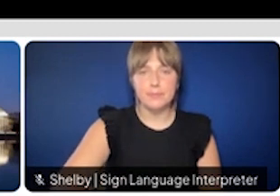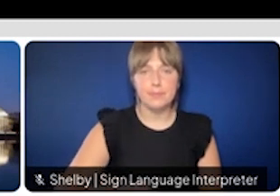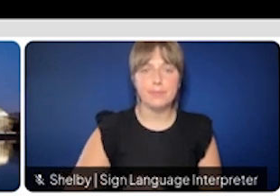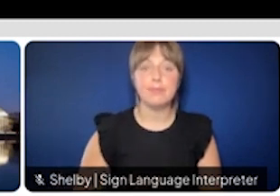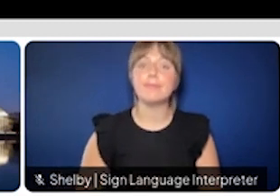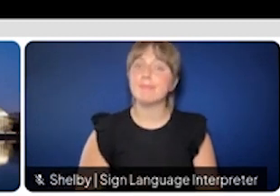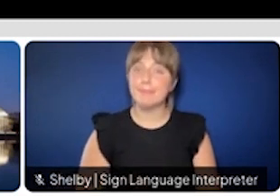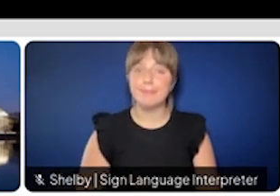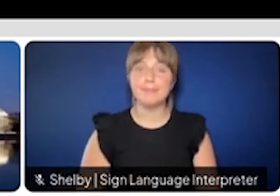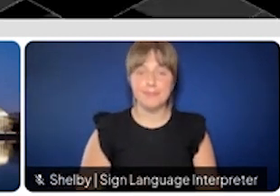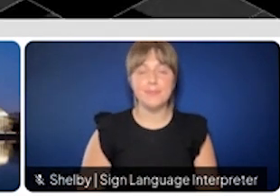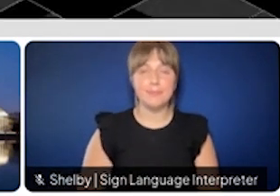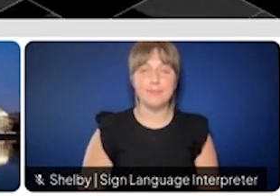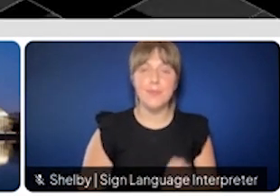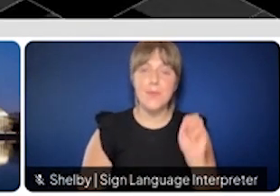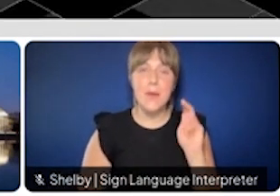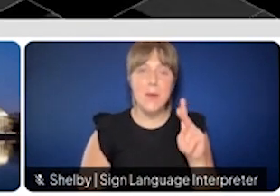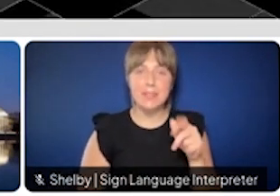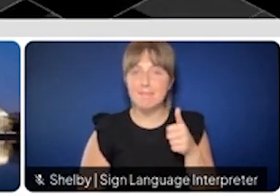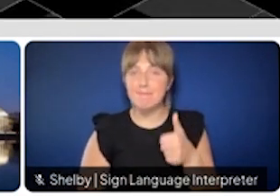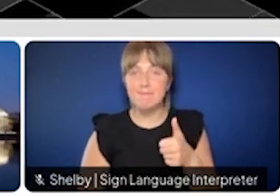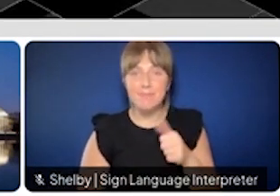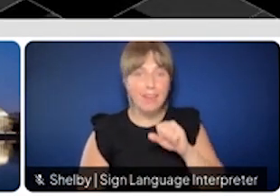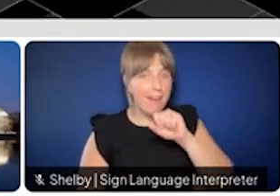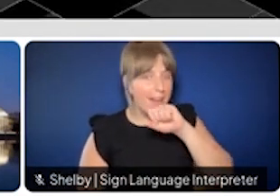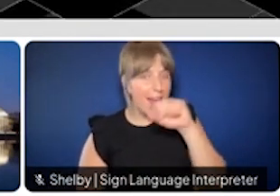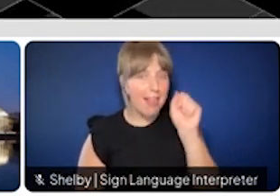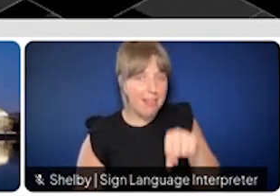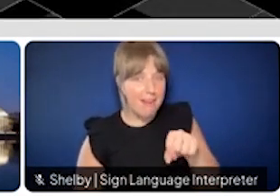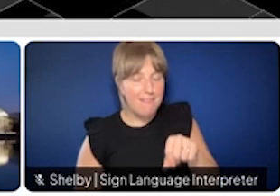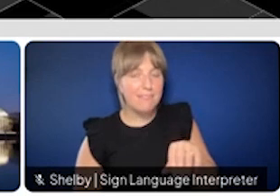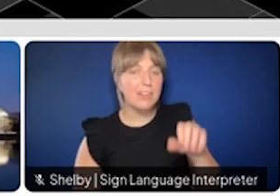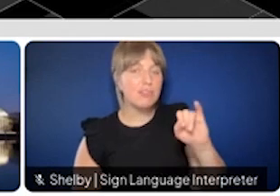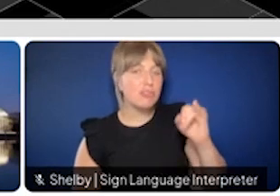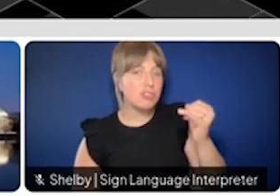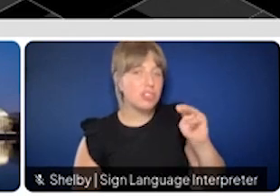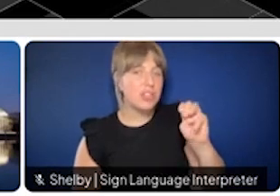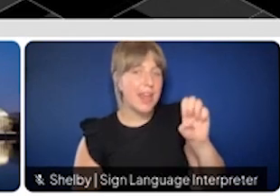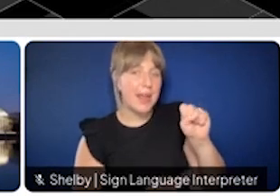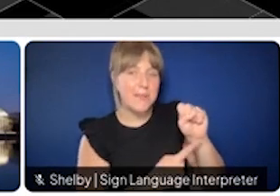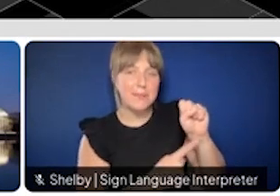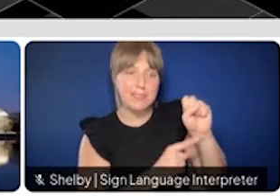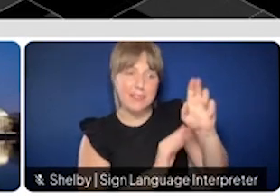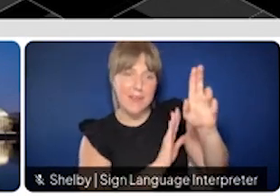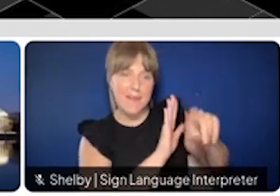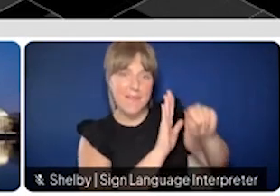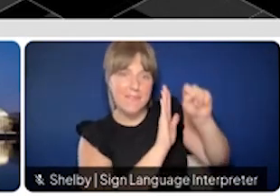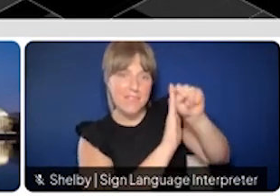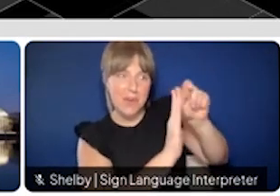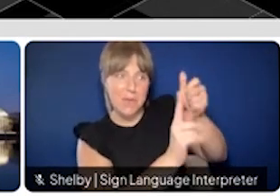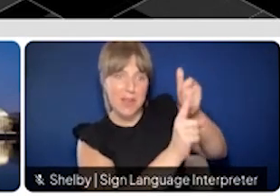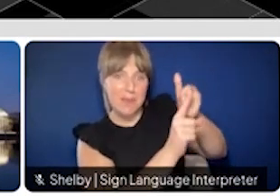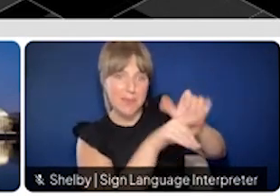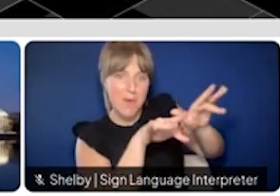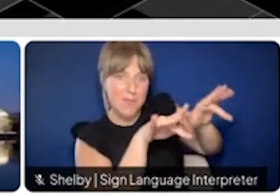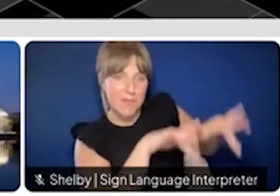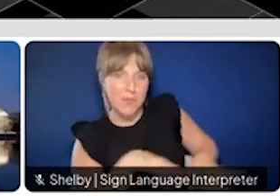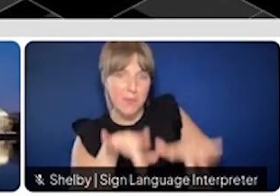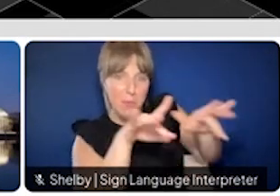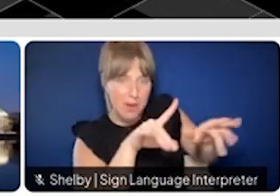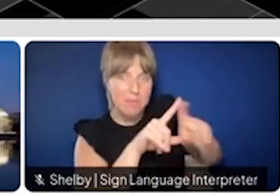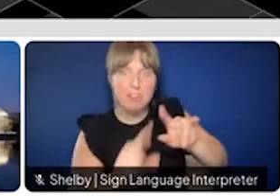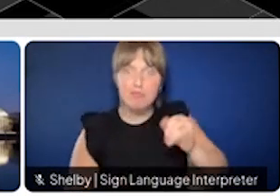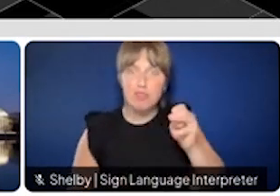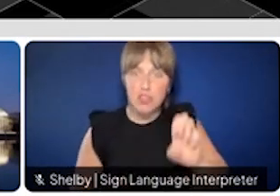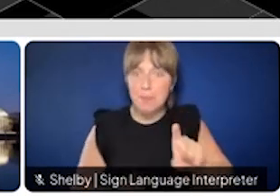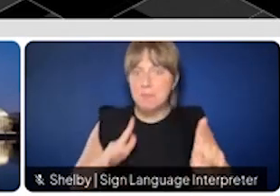All right. I love that we have James on video explaining things from James. It's a good meta discussion